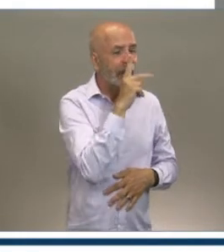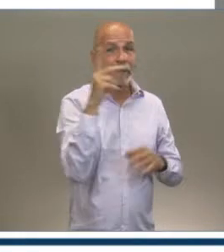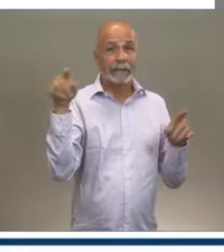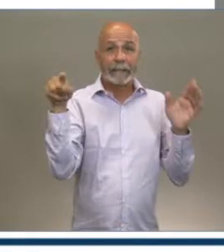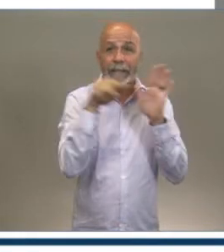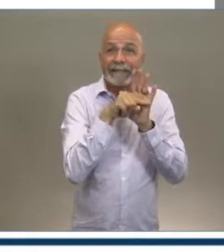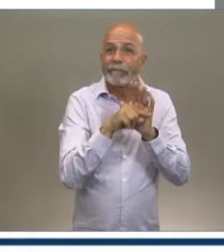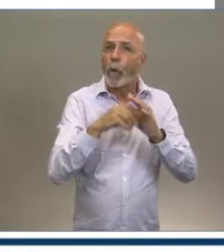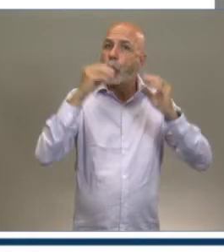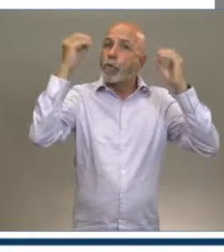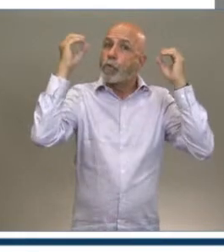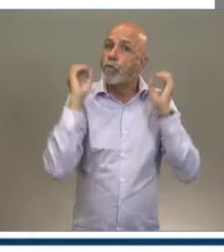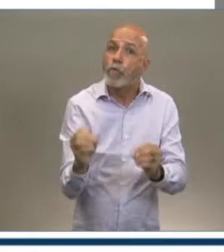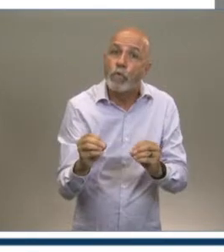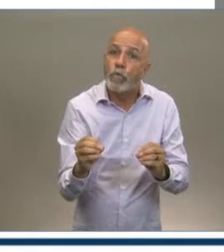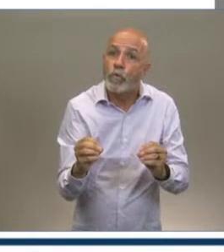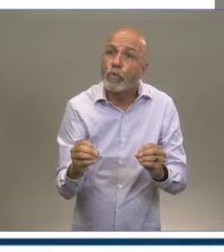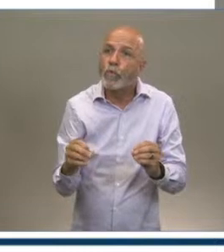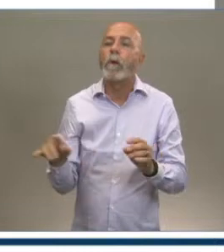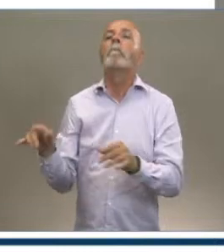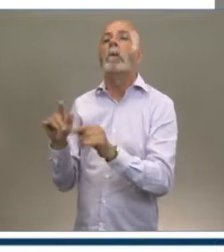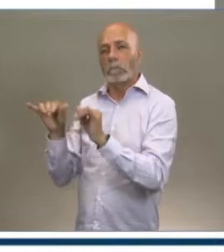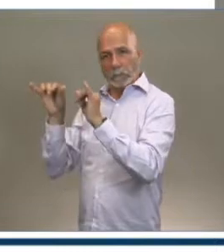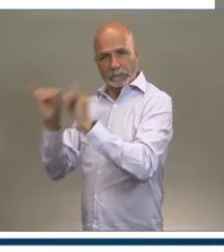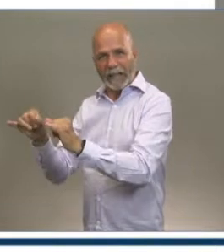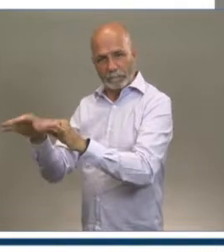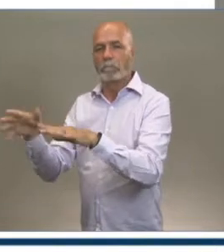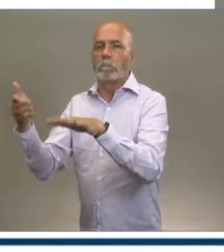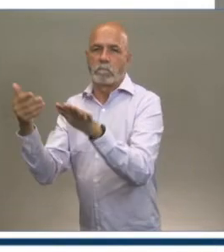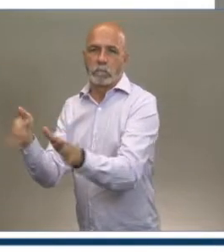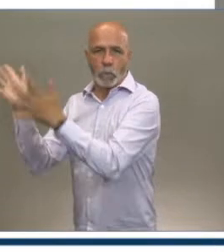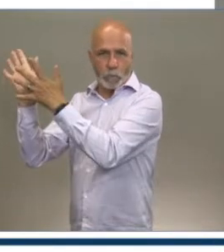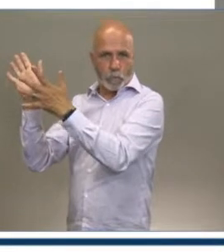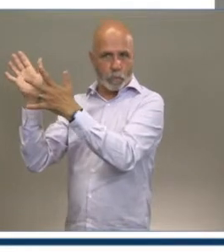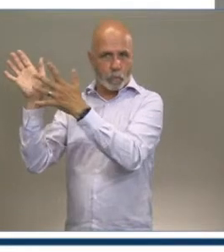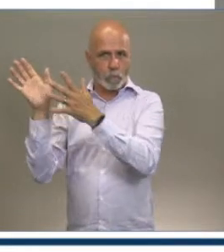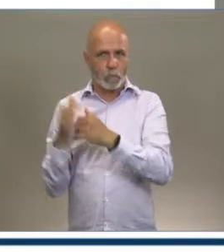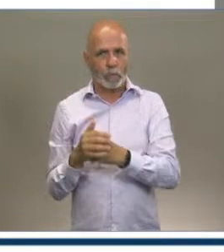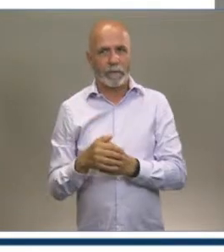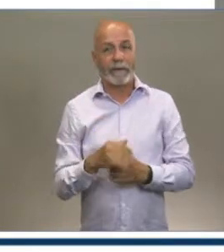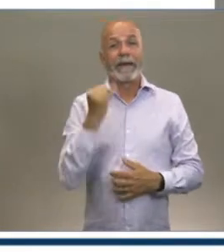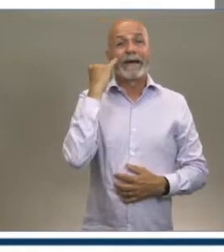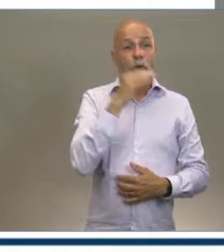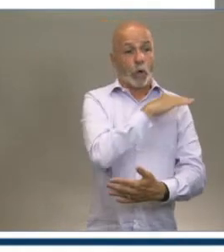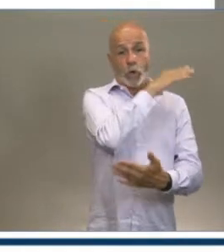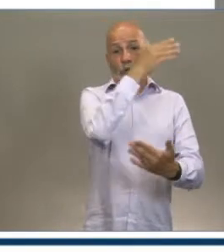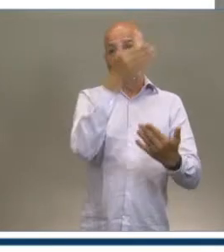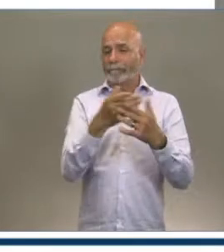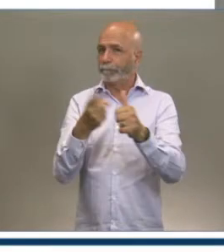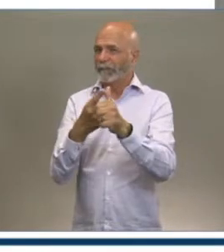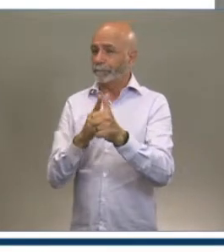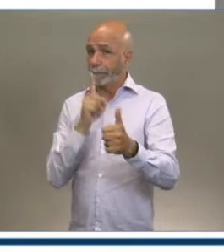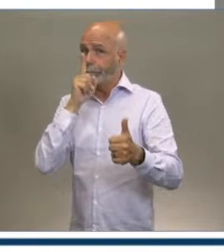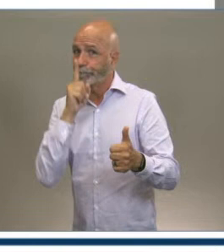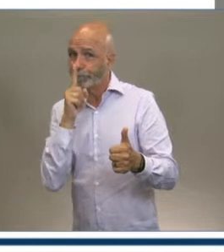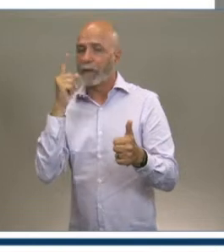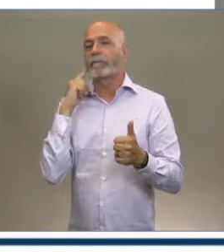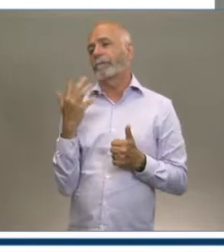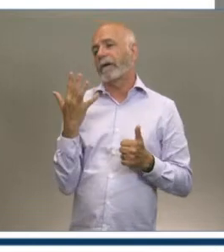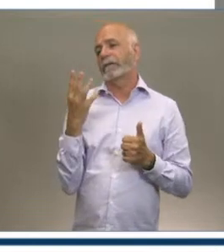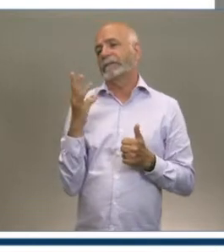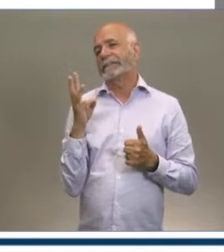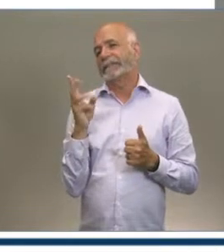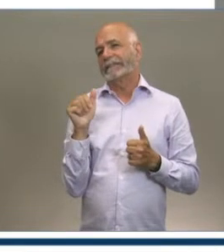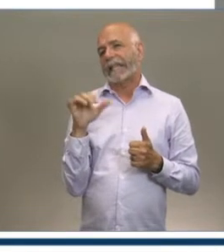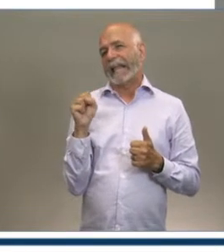or after arrival, and again on day 5 or 6. Anyone who has not been vaccinated at all must quarantine